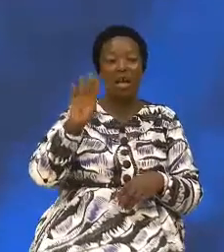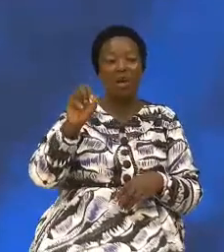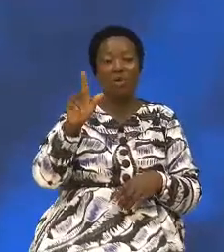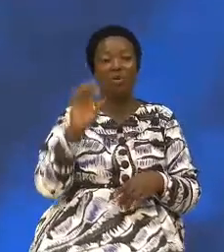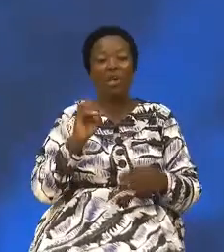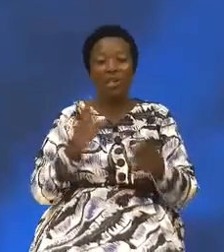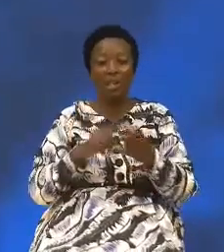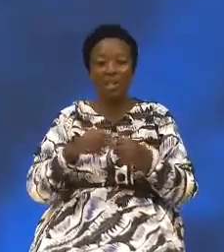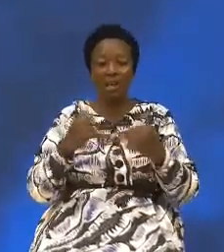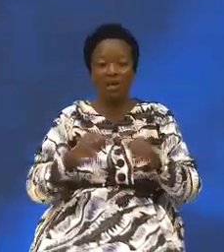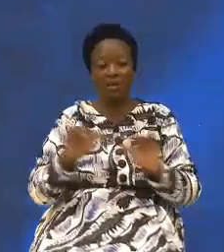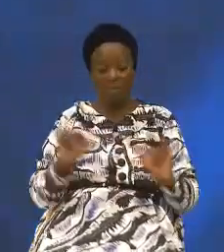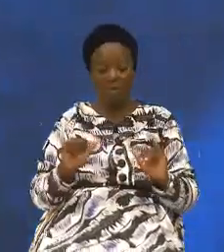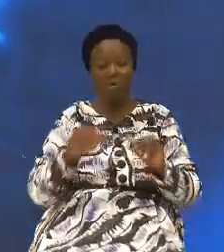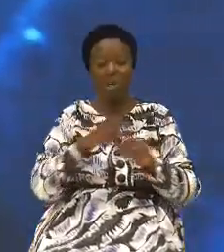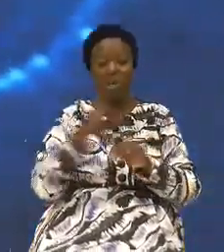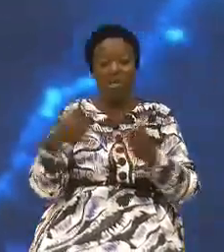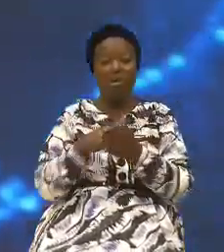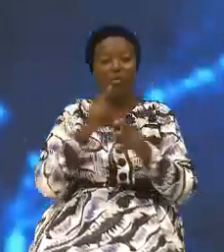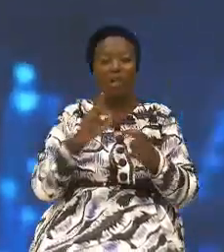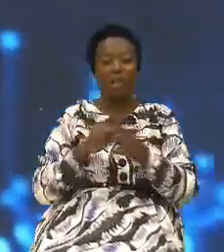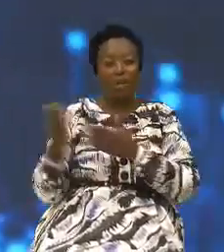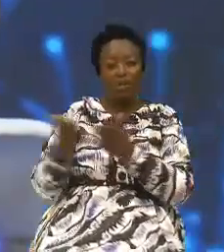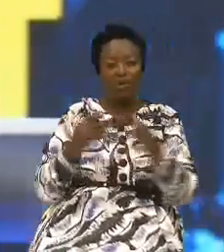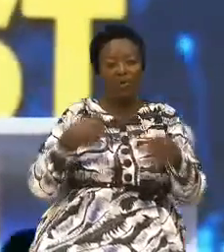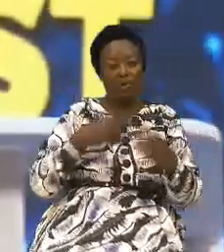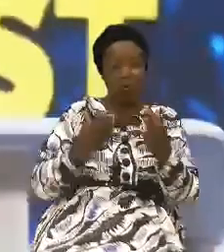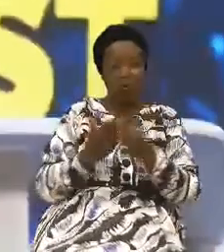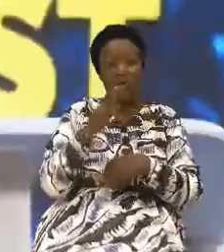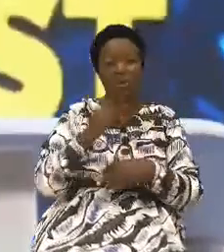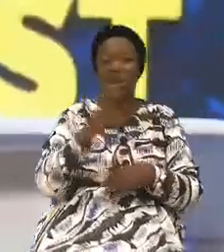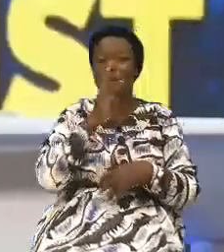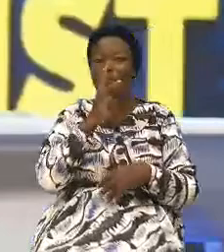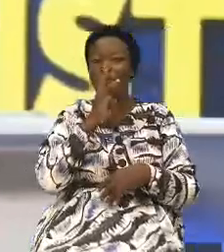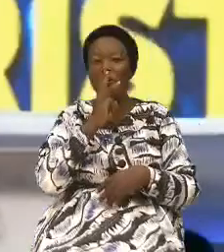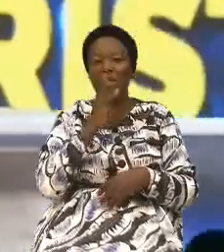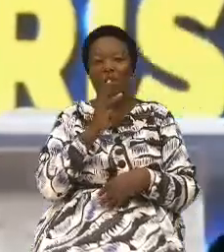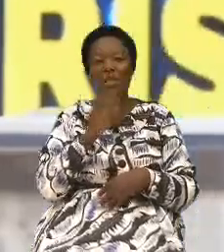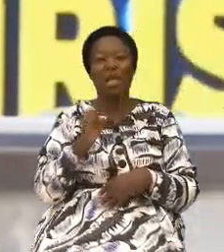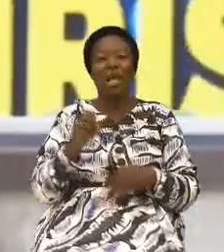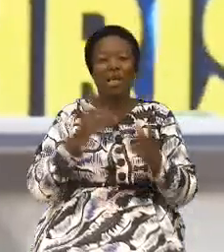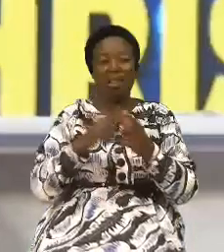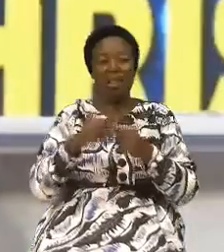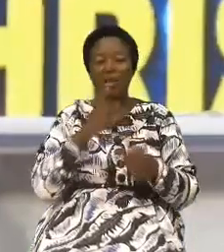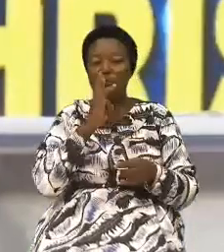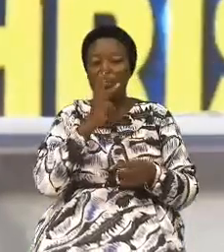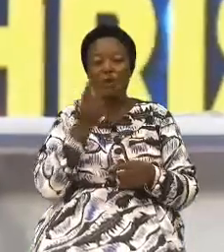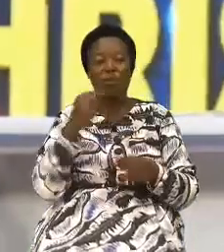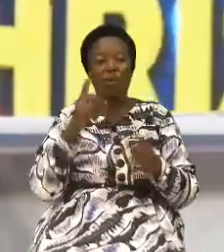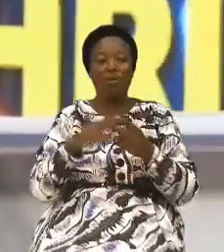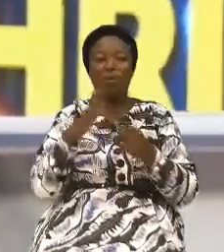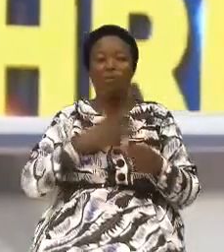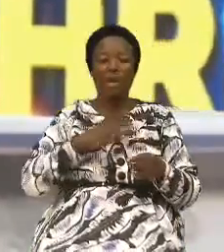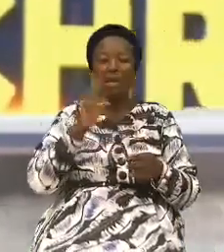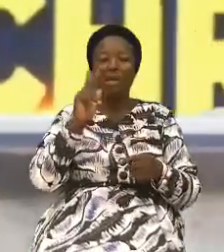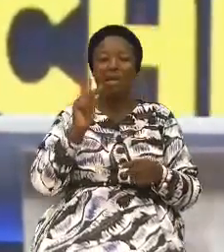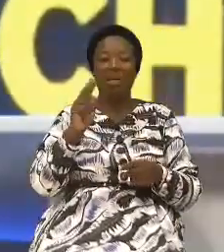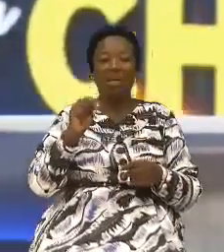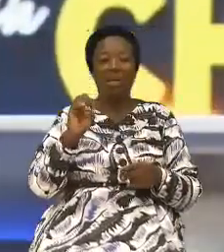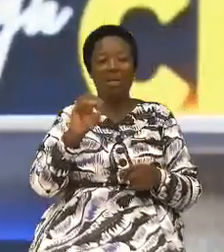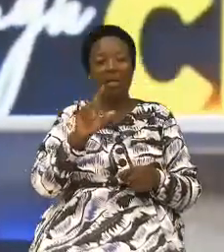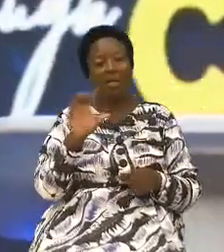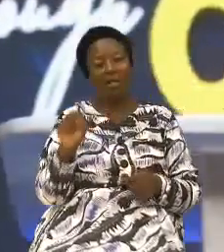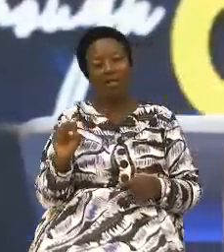now. And he brought me through the waters. And the waters were to my knees. What you saw on